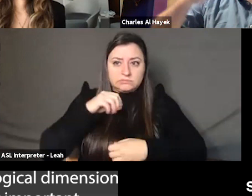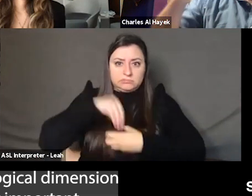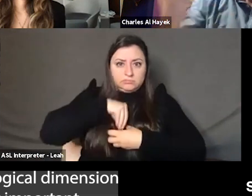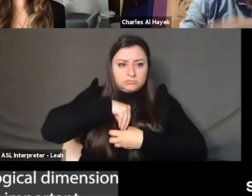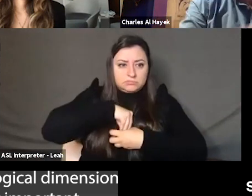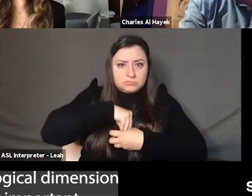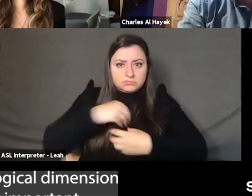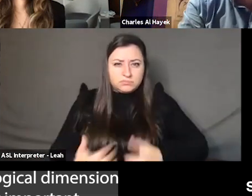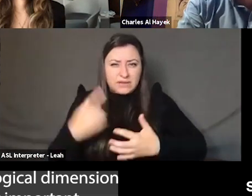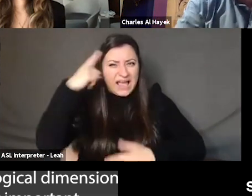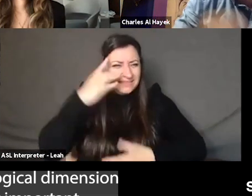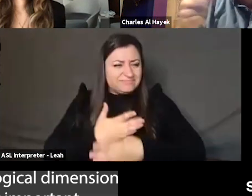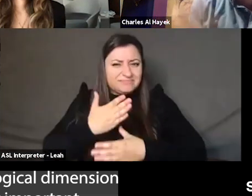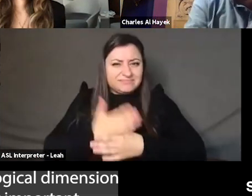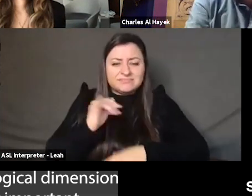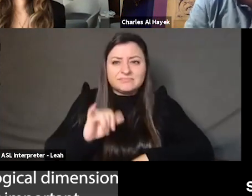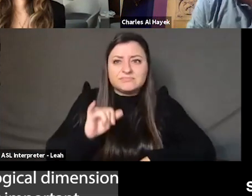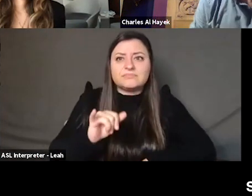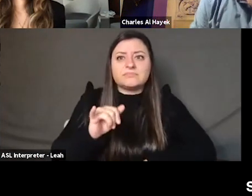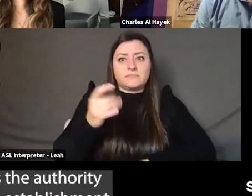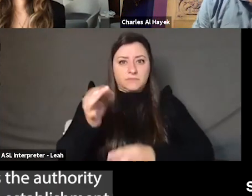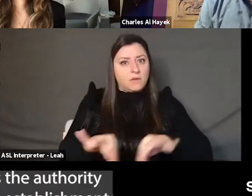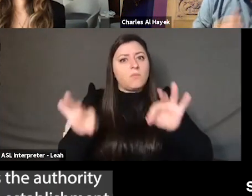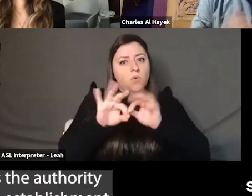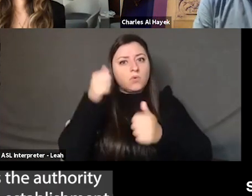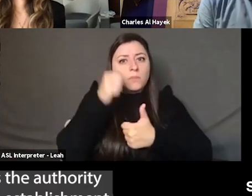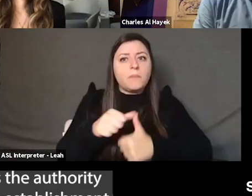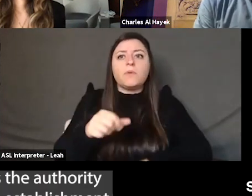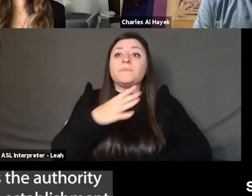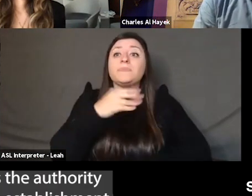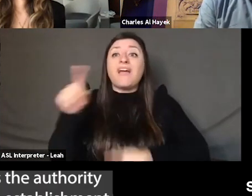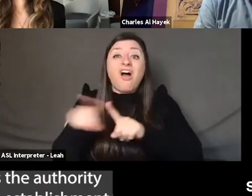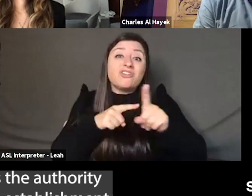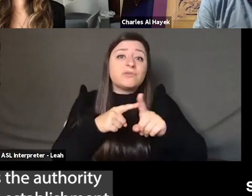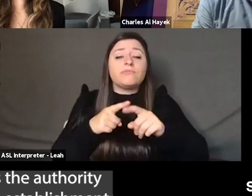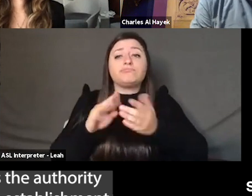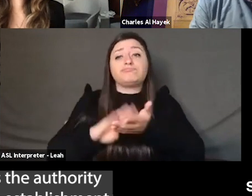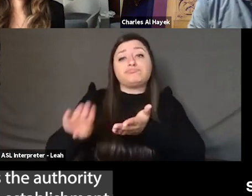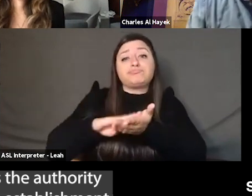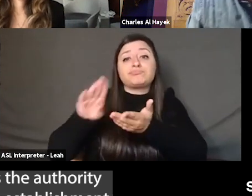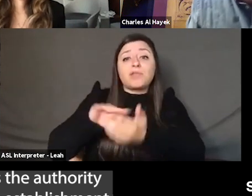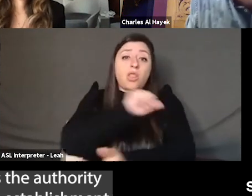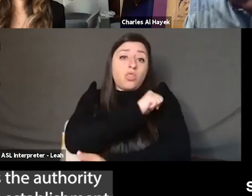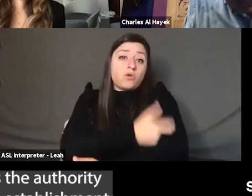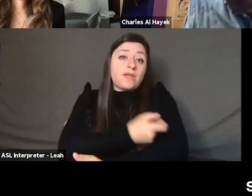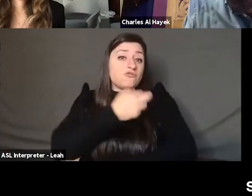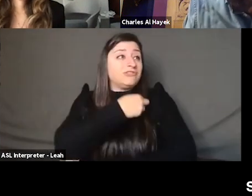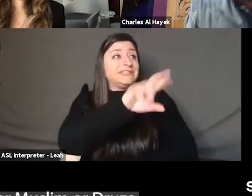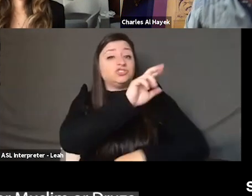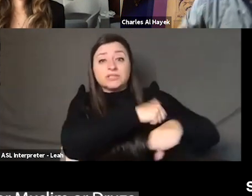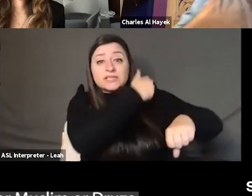a psychological dimension that is very important. It also justifies the authority of the religious